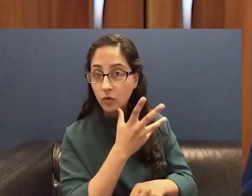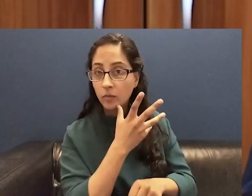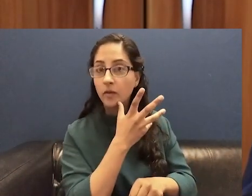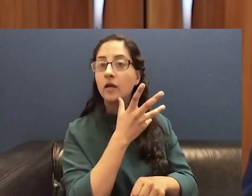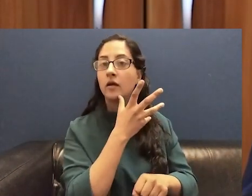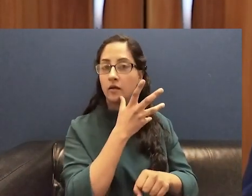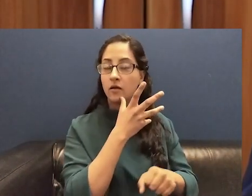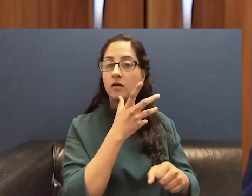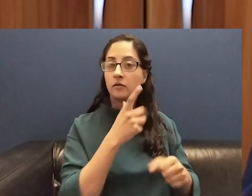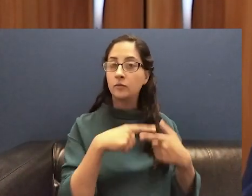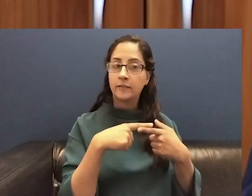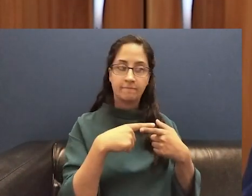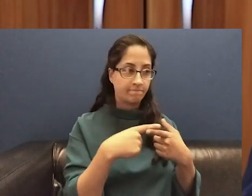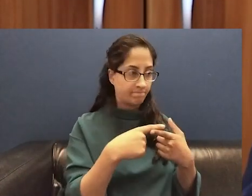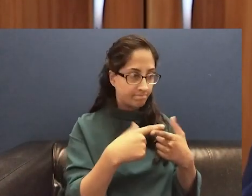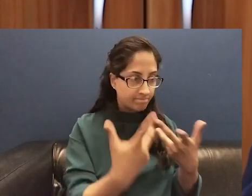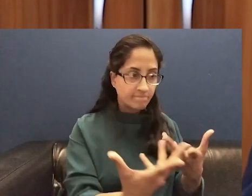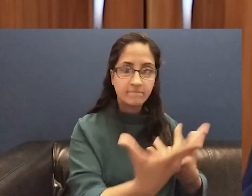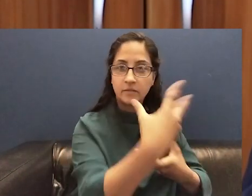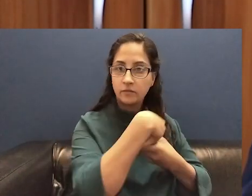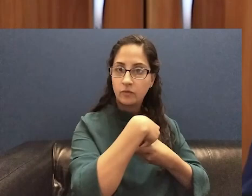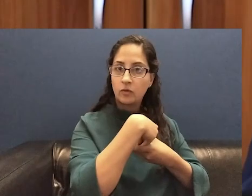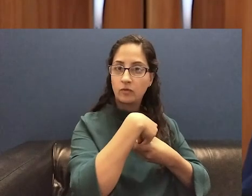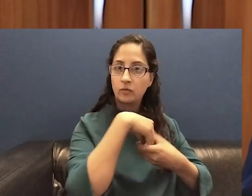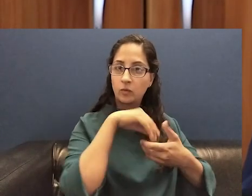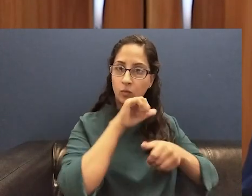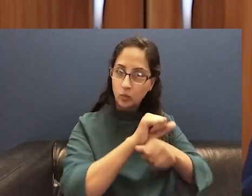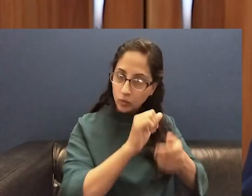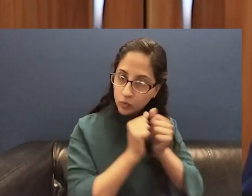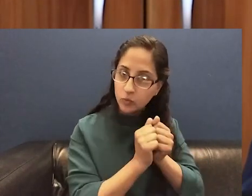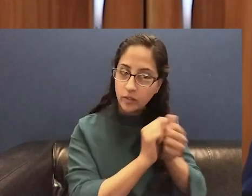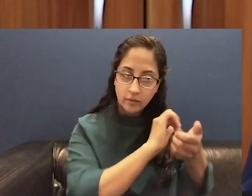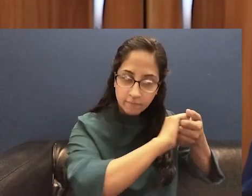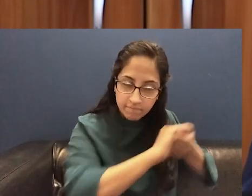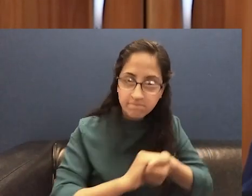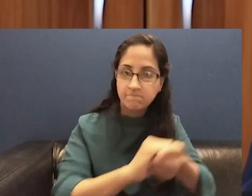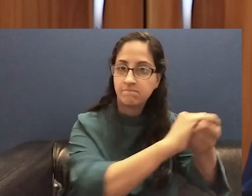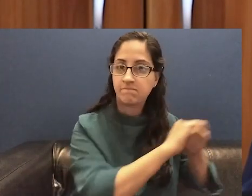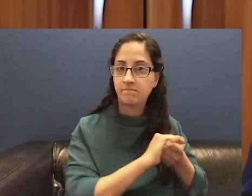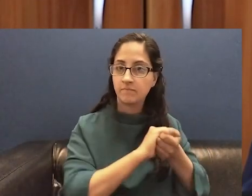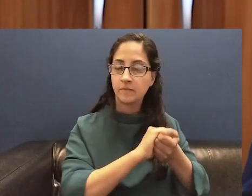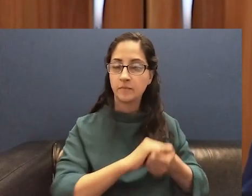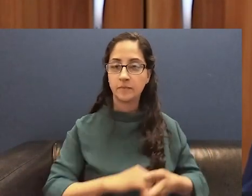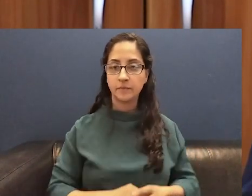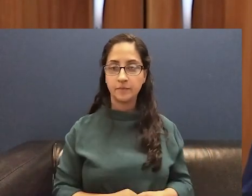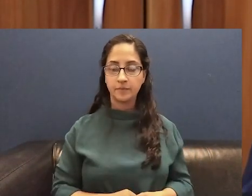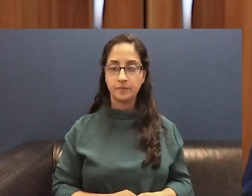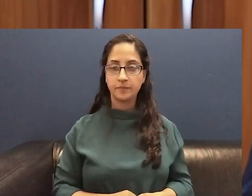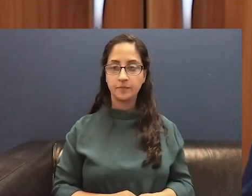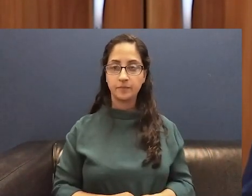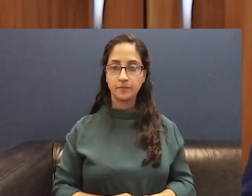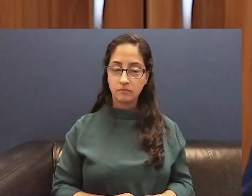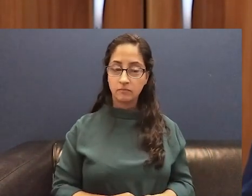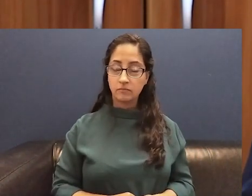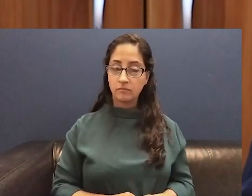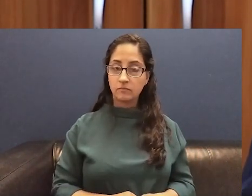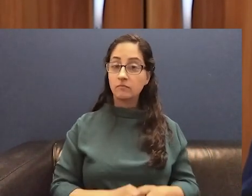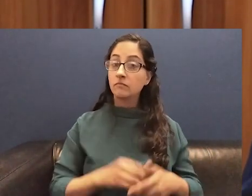with women and with societies in the ground, if we continue to bring people